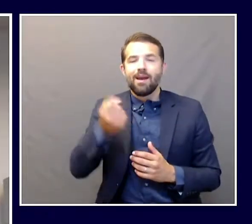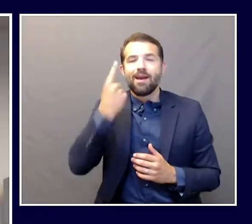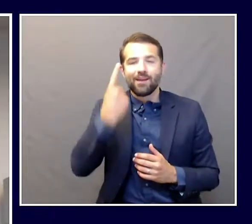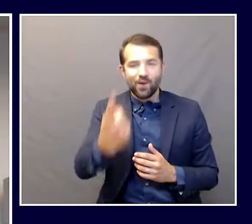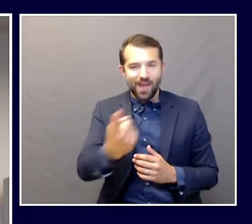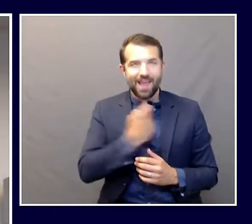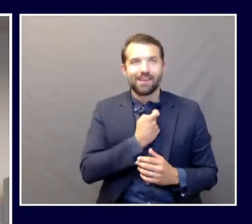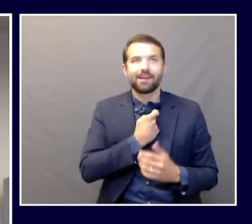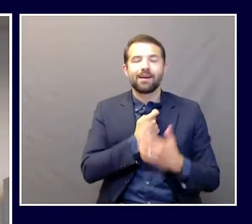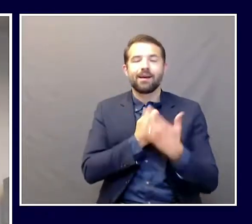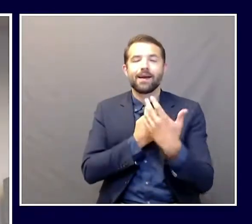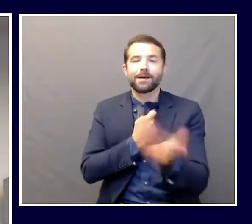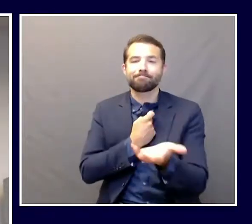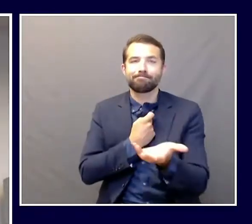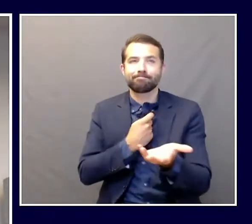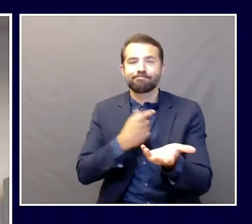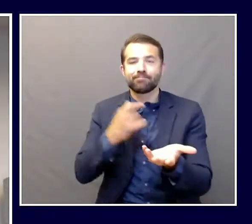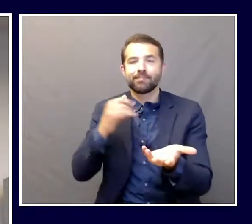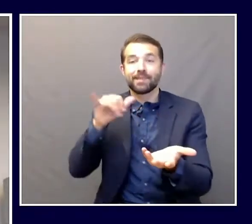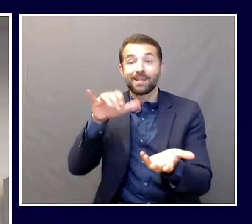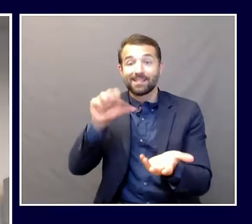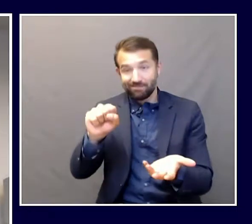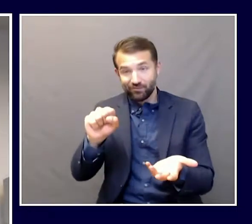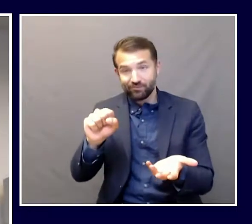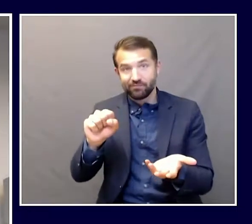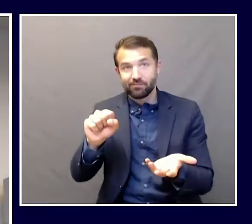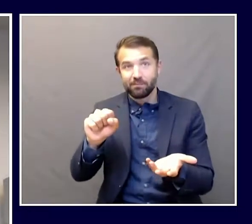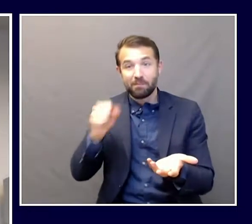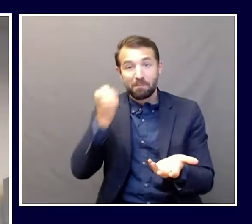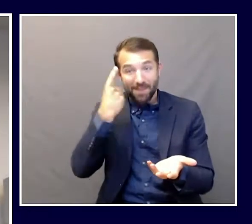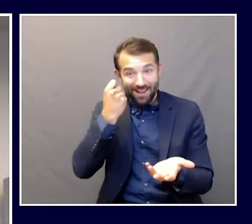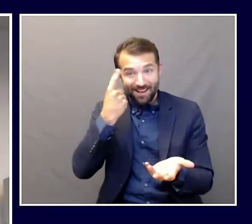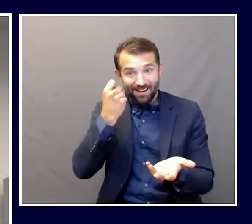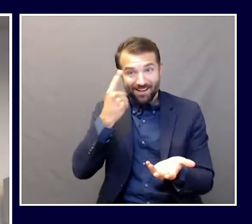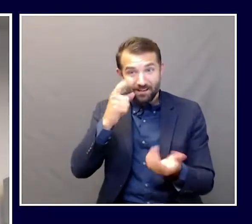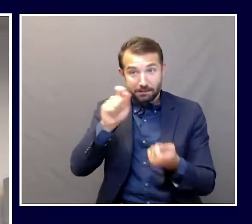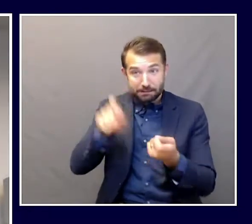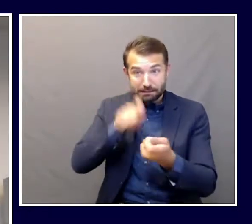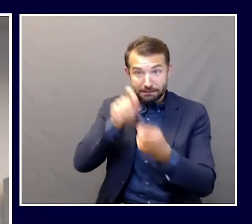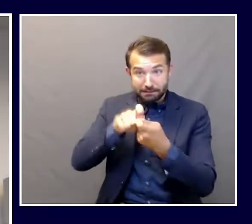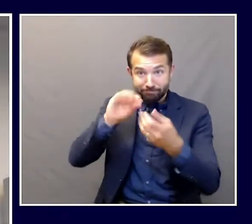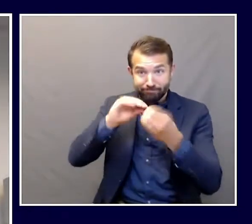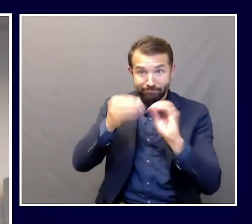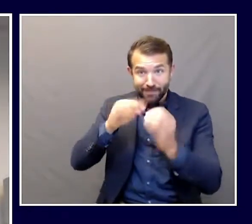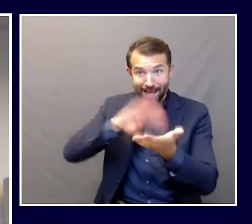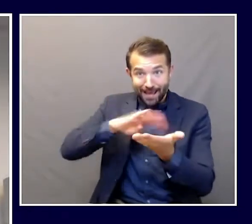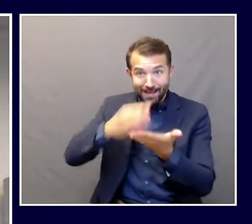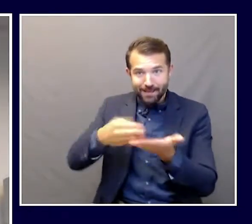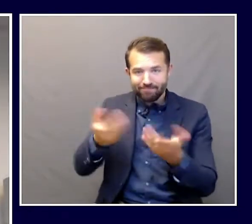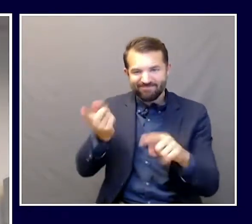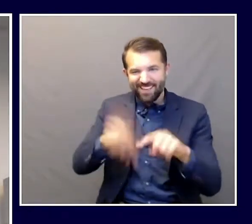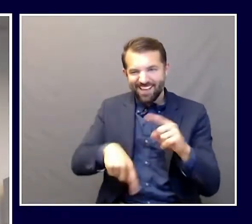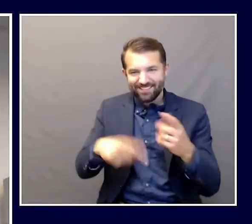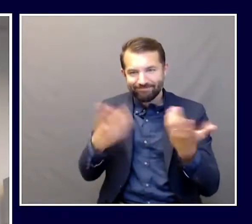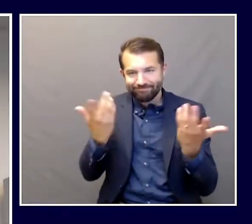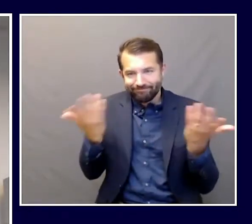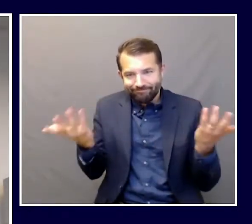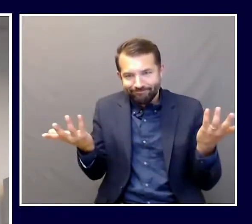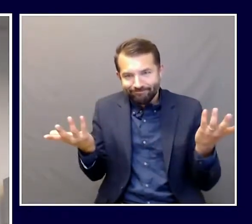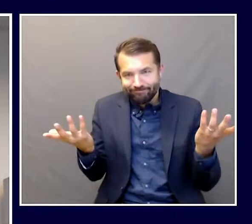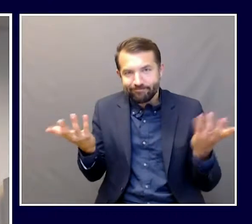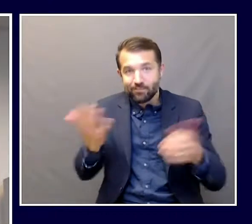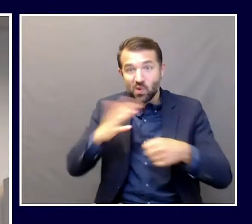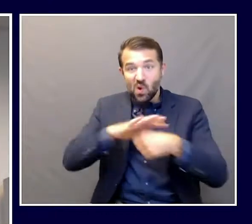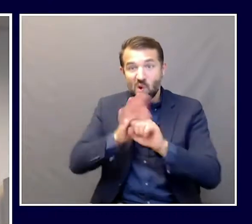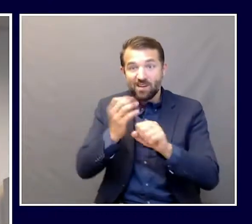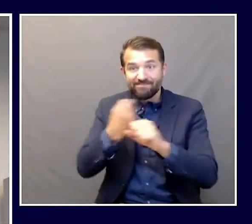Yes, but I can't quantify that. So the Delta variant is definitely more prevalent, has been detected, but has